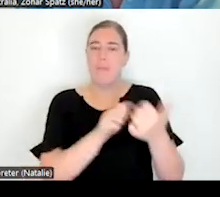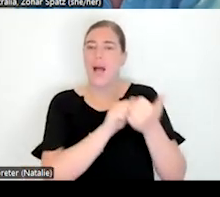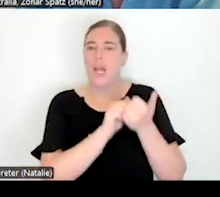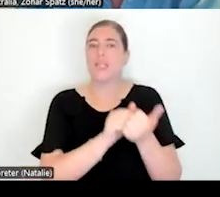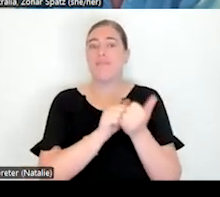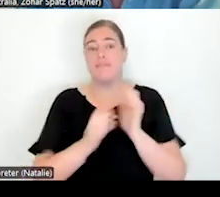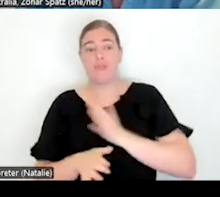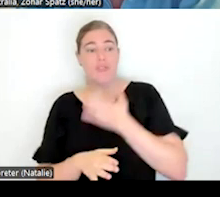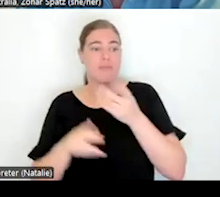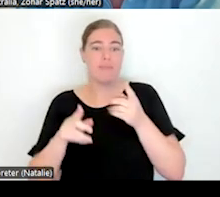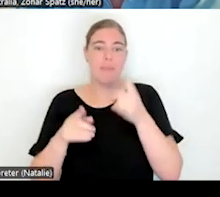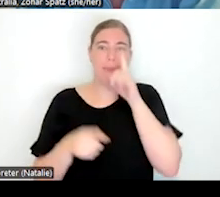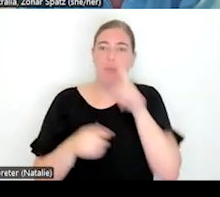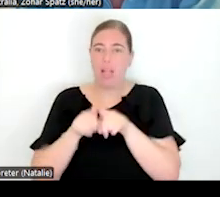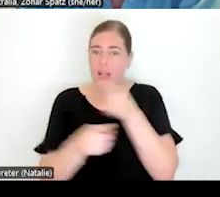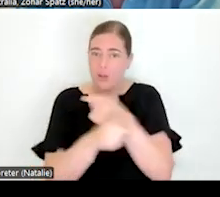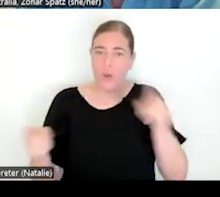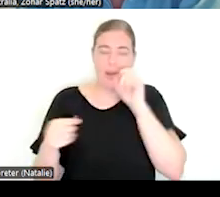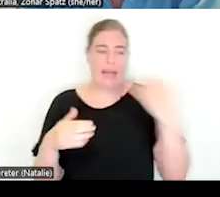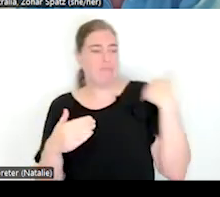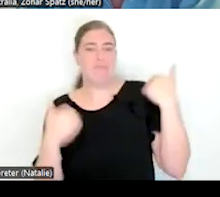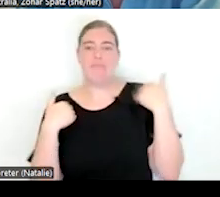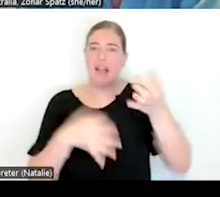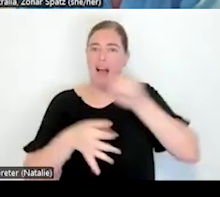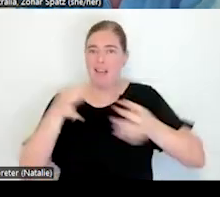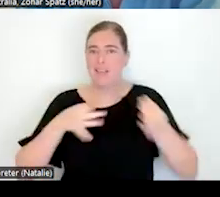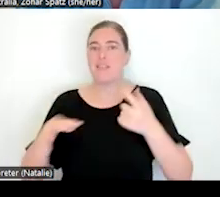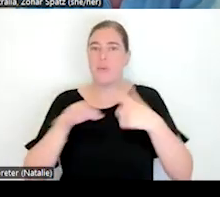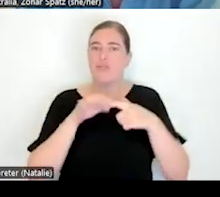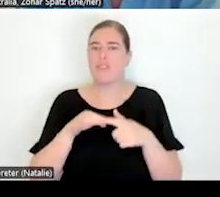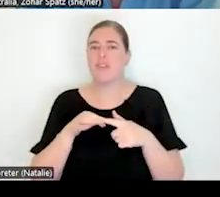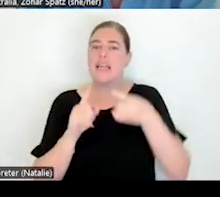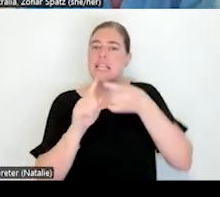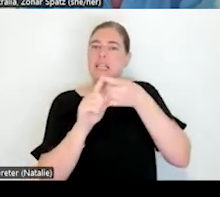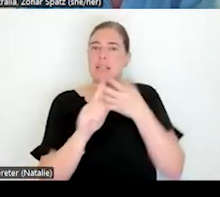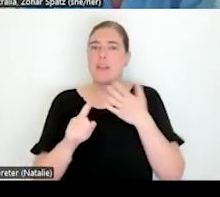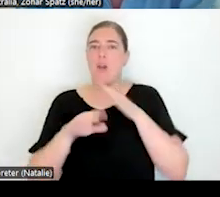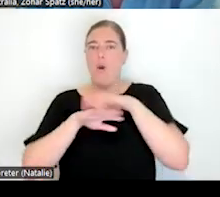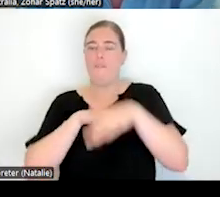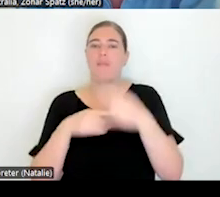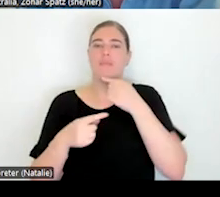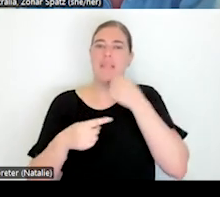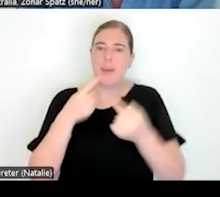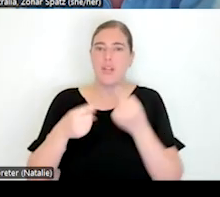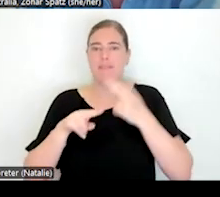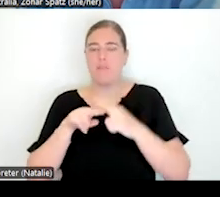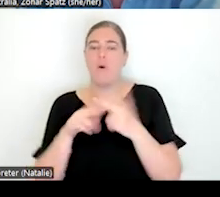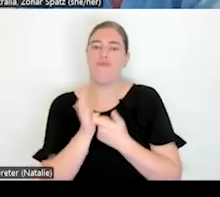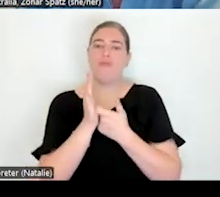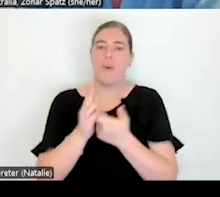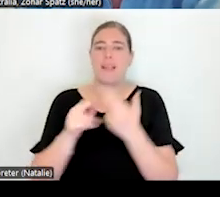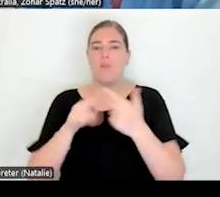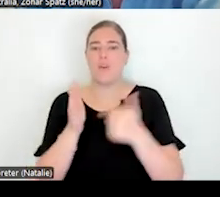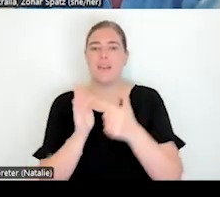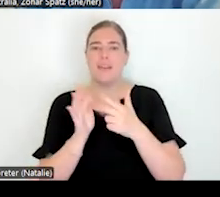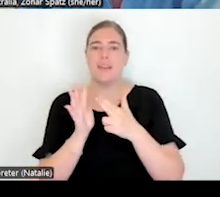like yourselves will be able to reach out and ask questions specifically regarding the details of the request for tenders.